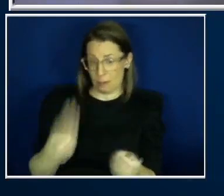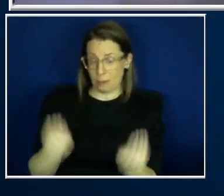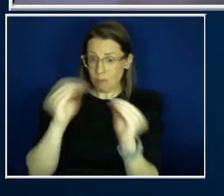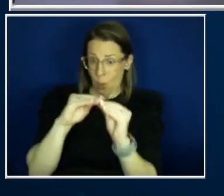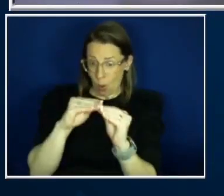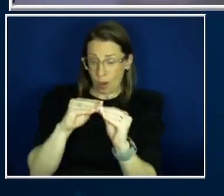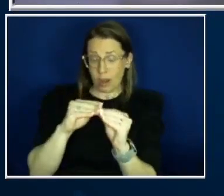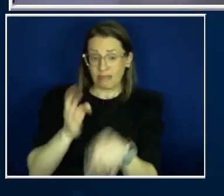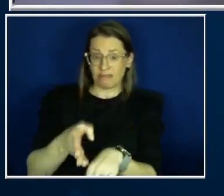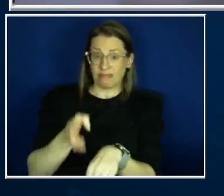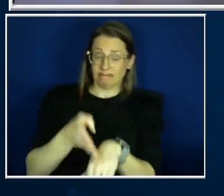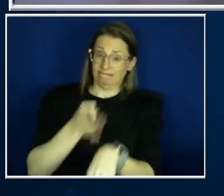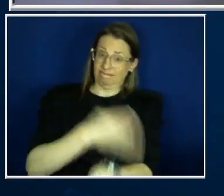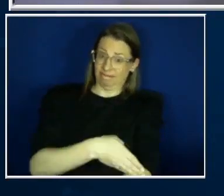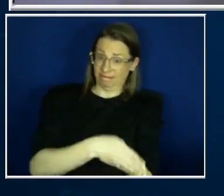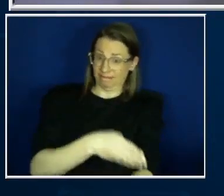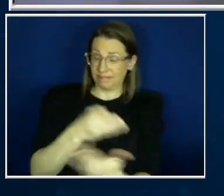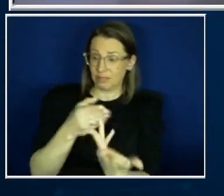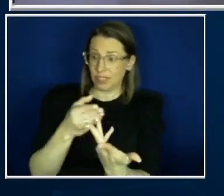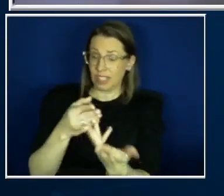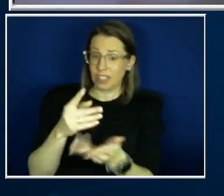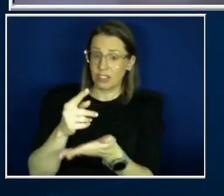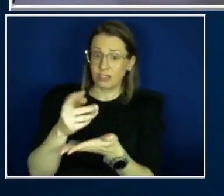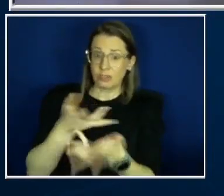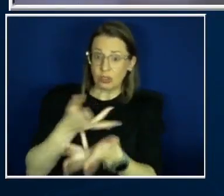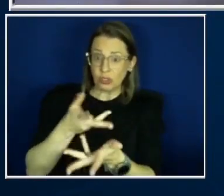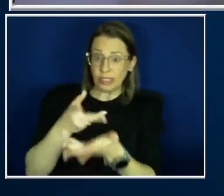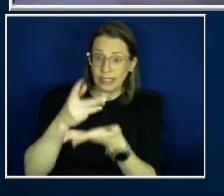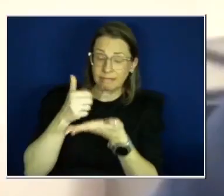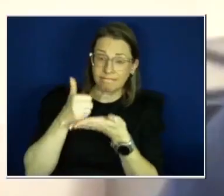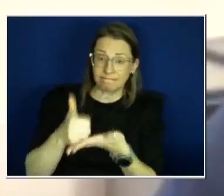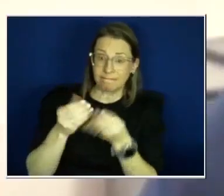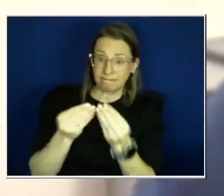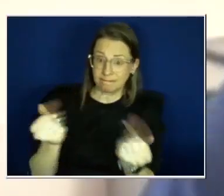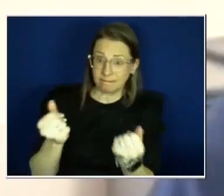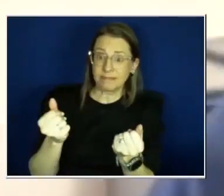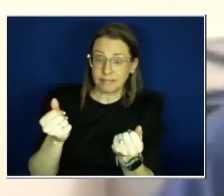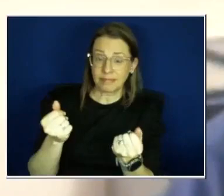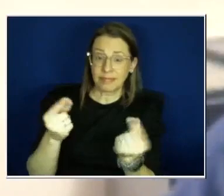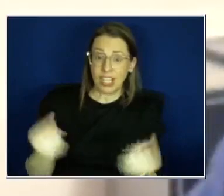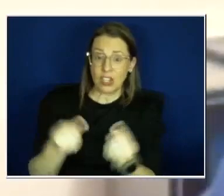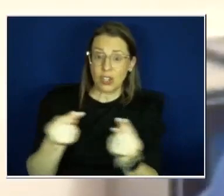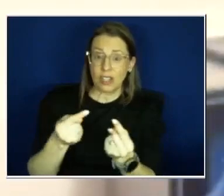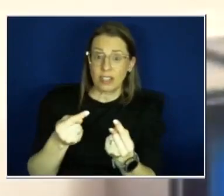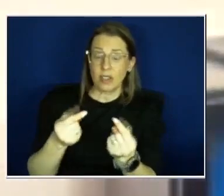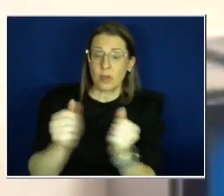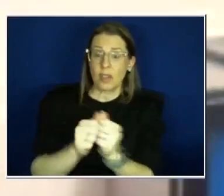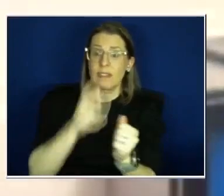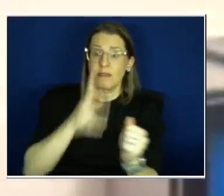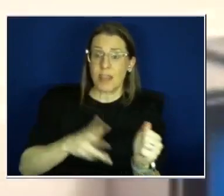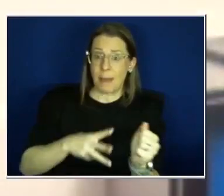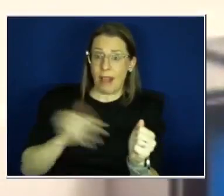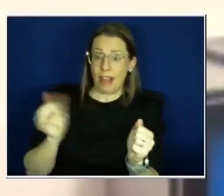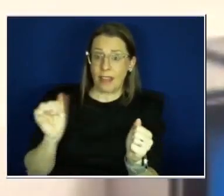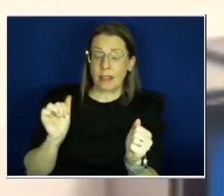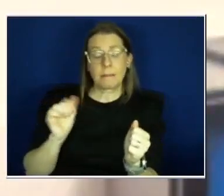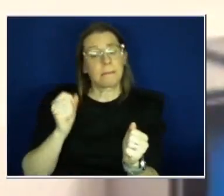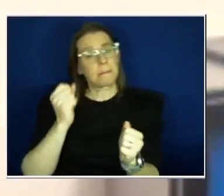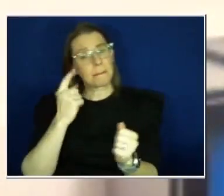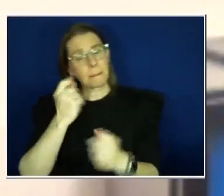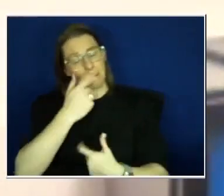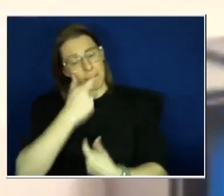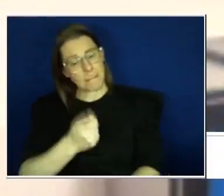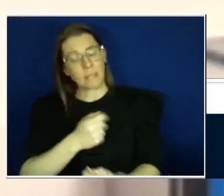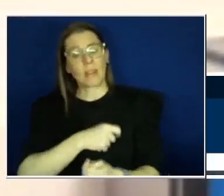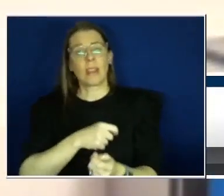better at treating injuries in female athletes? Yeah, that's interesting because professional women's soccer really has been at